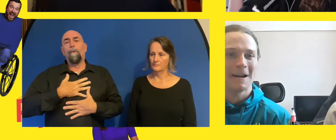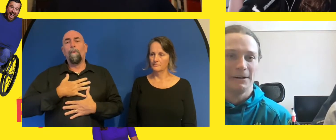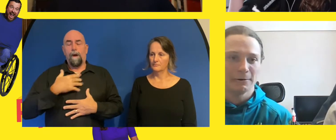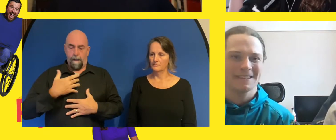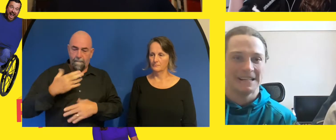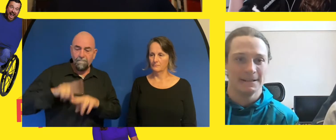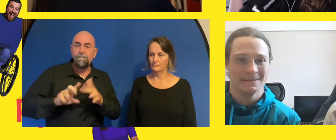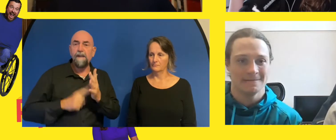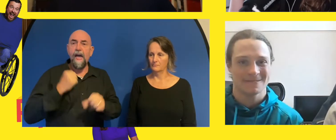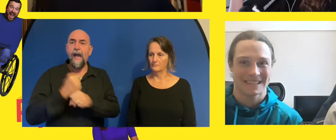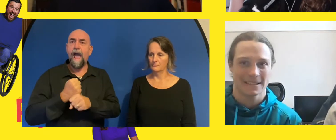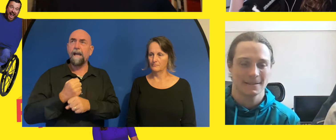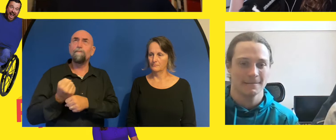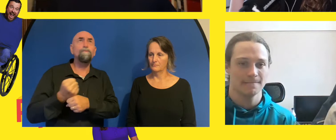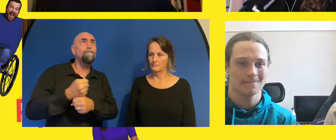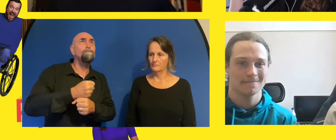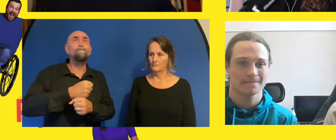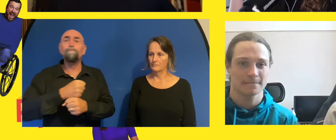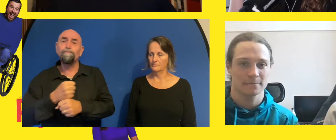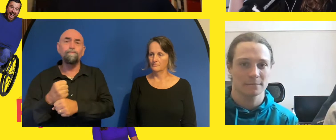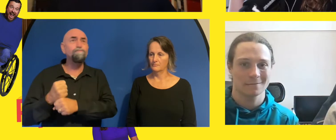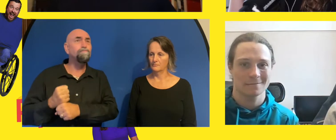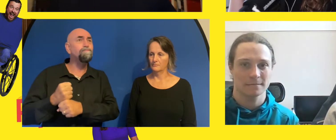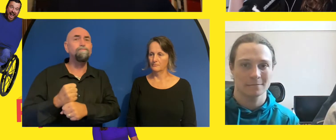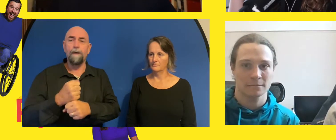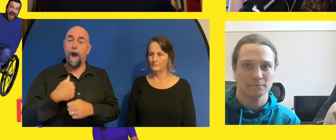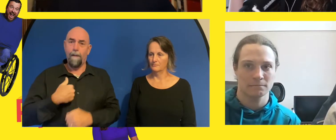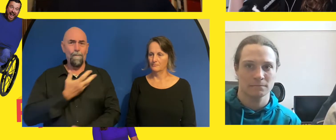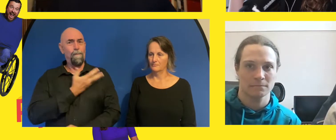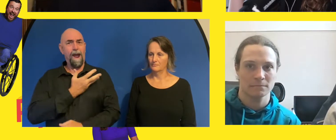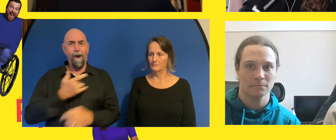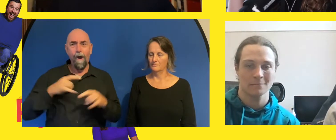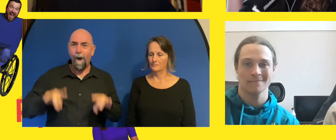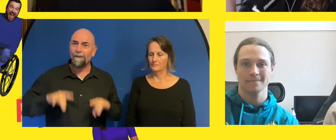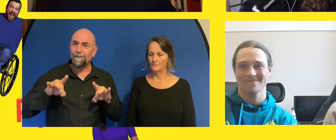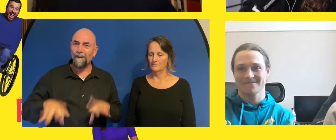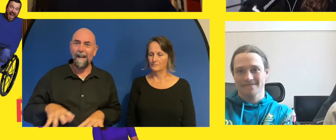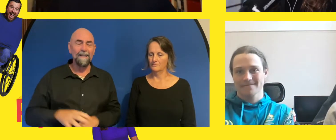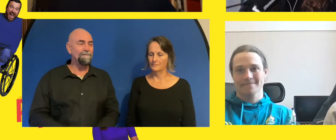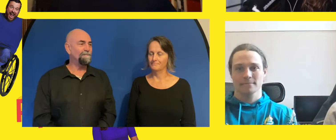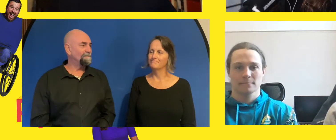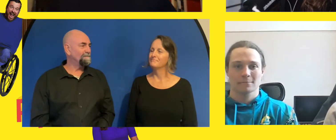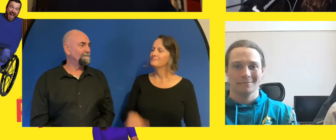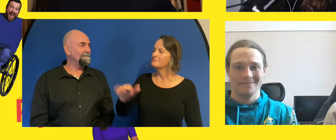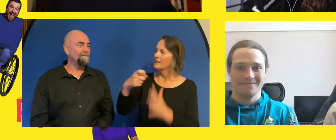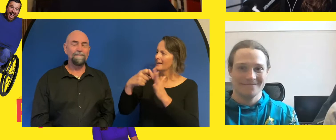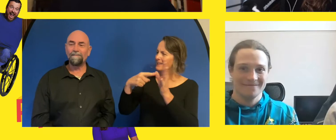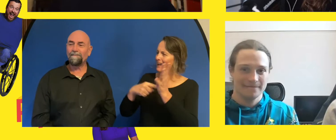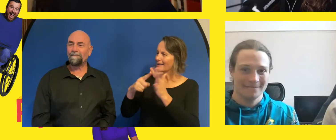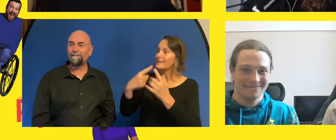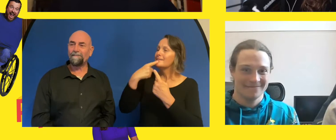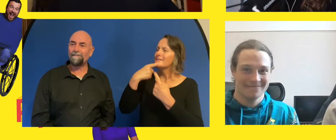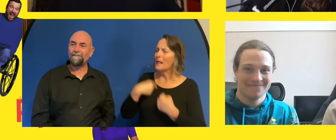to be an Aussie. And Kate, I want you to talk us through that moment of where you really surprised Ben